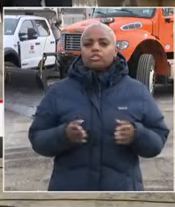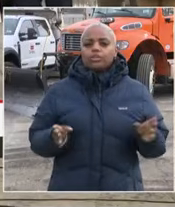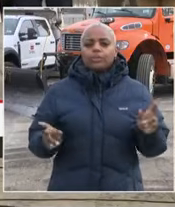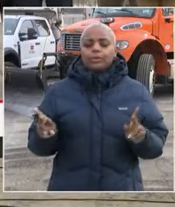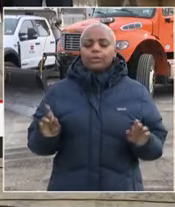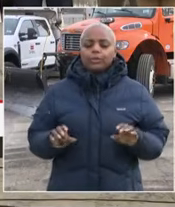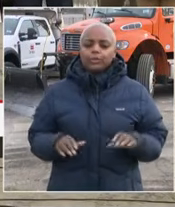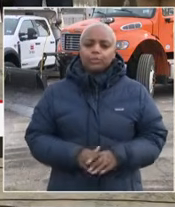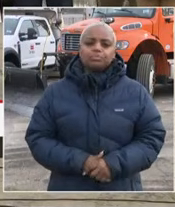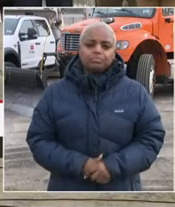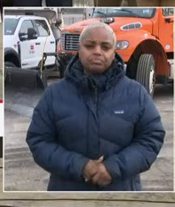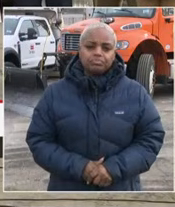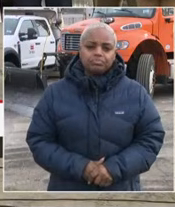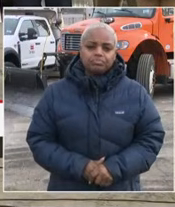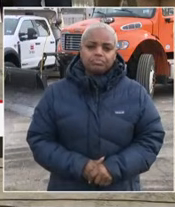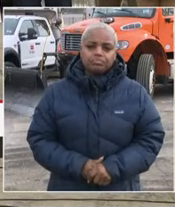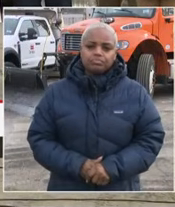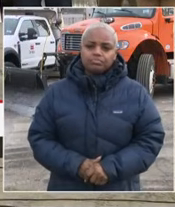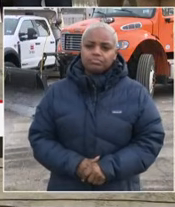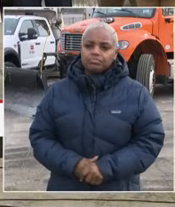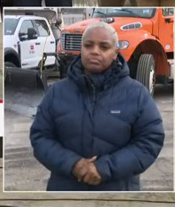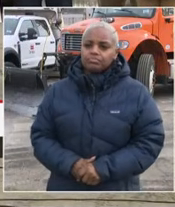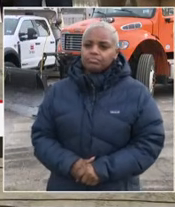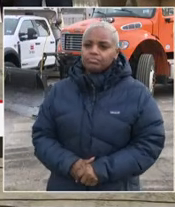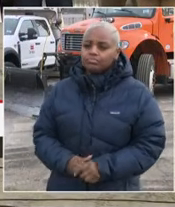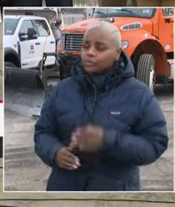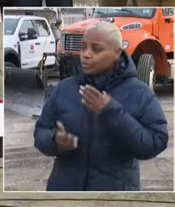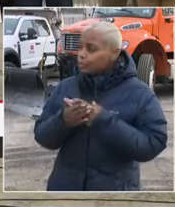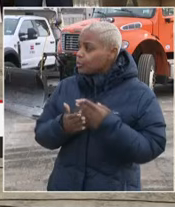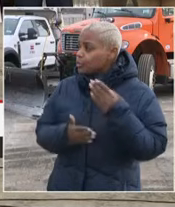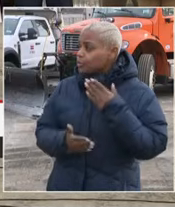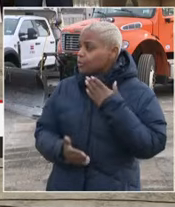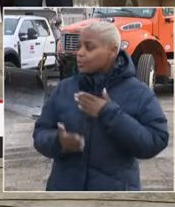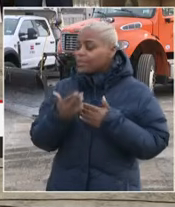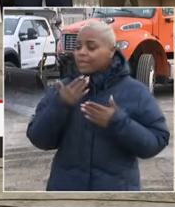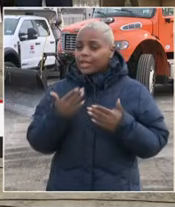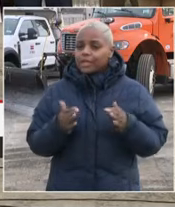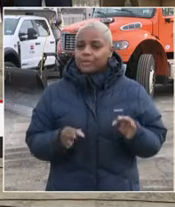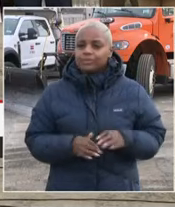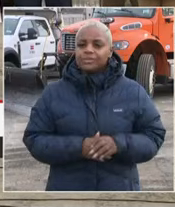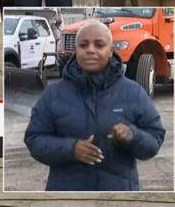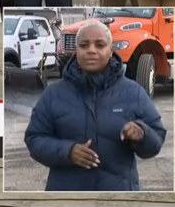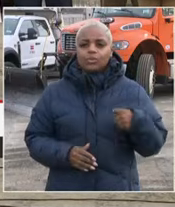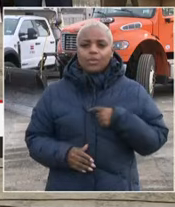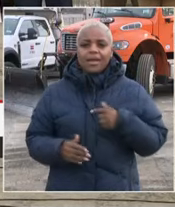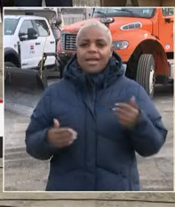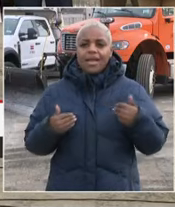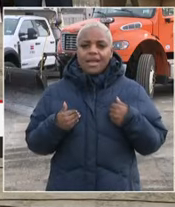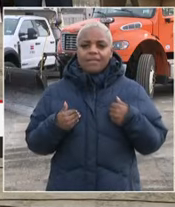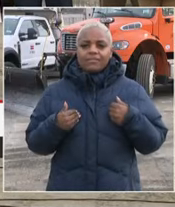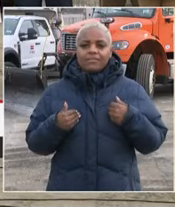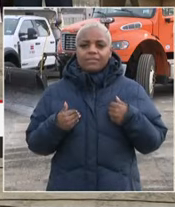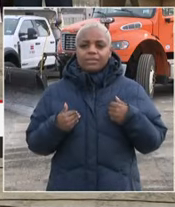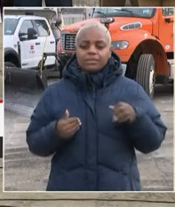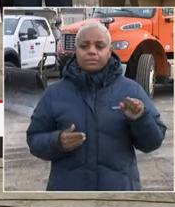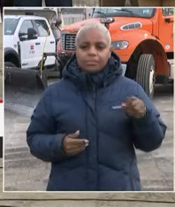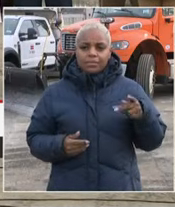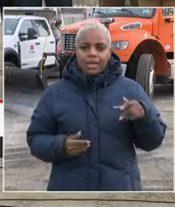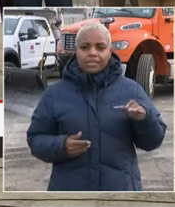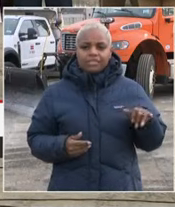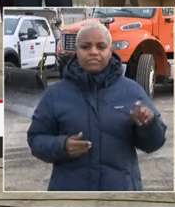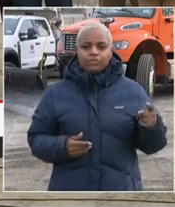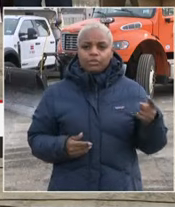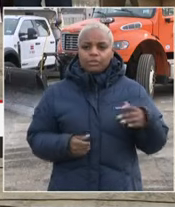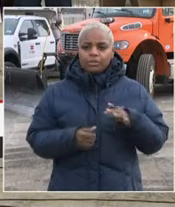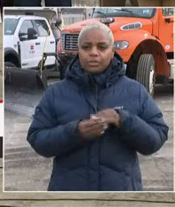Good morning. Thank you, Mayor. So, as you mentioned and the Mayor mentioned, we have space. The first message is that we really want to encourage people to come